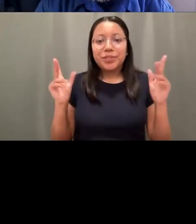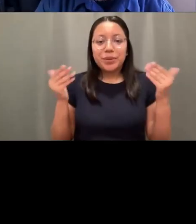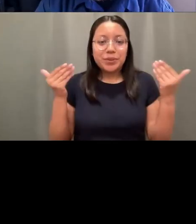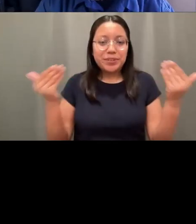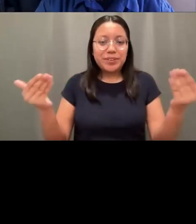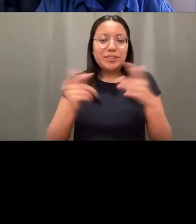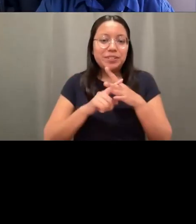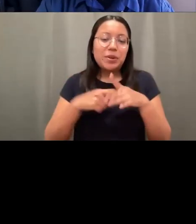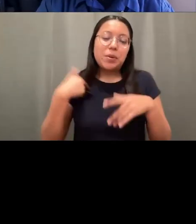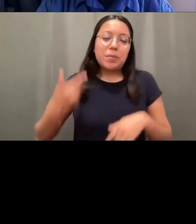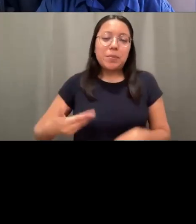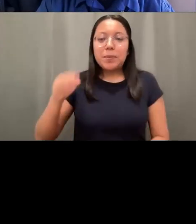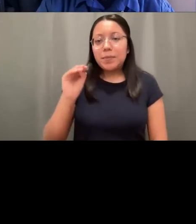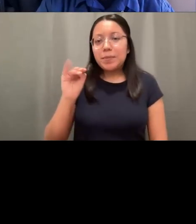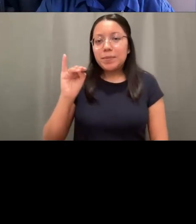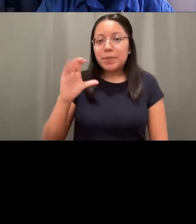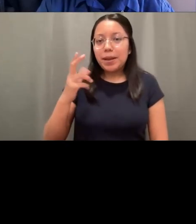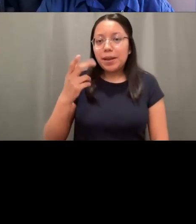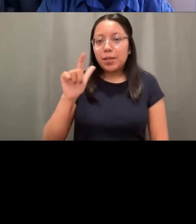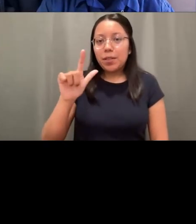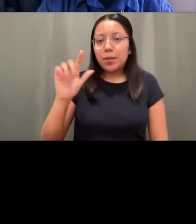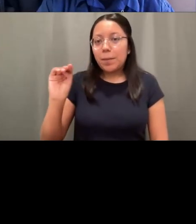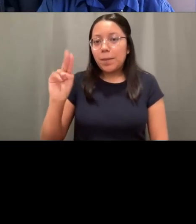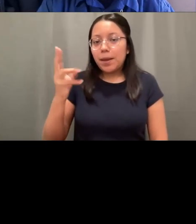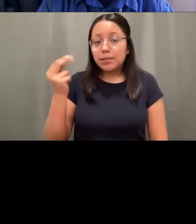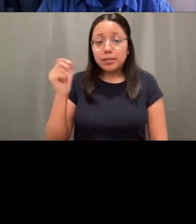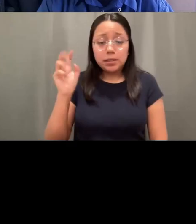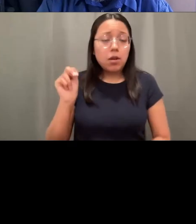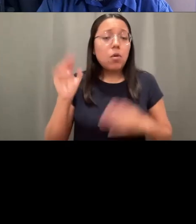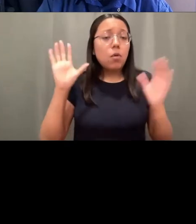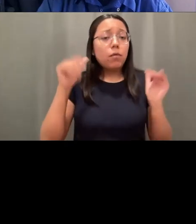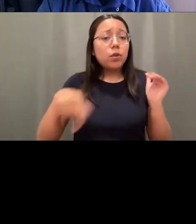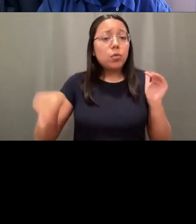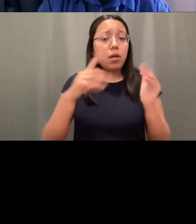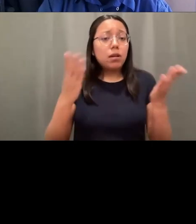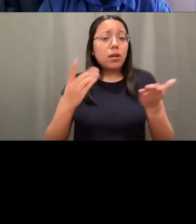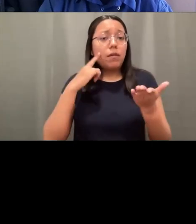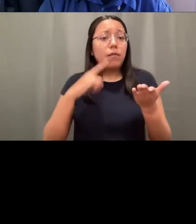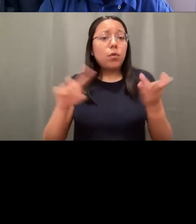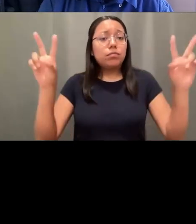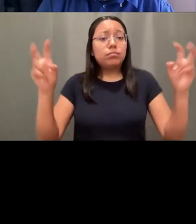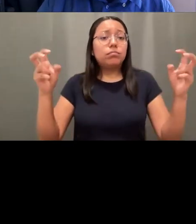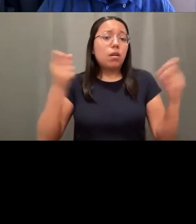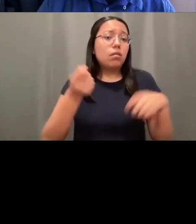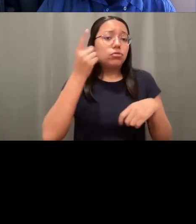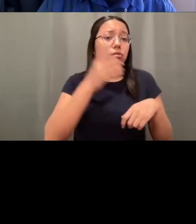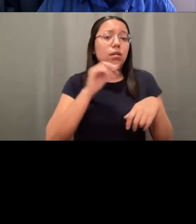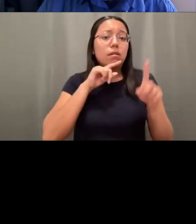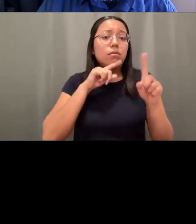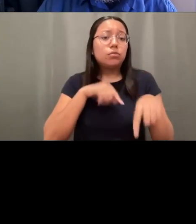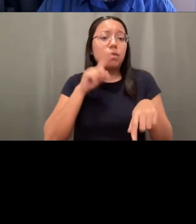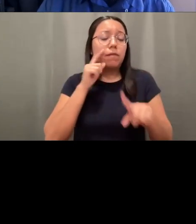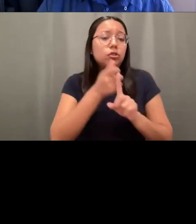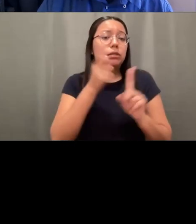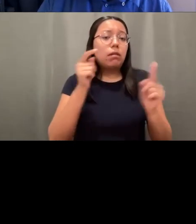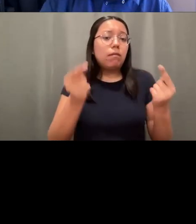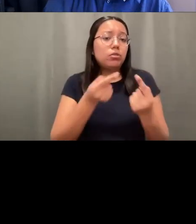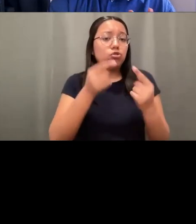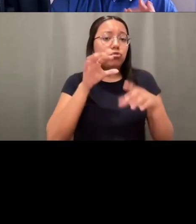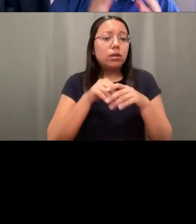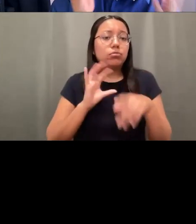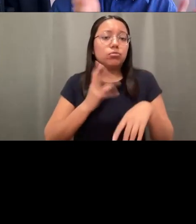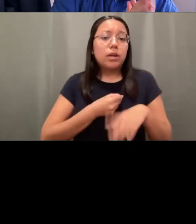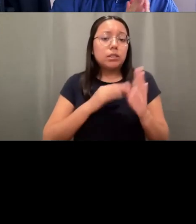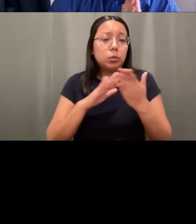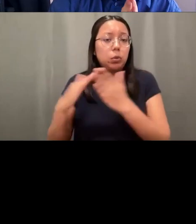Hi, everybody. I'm Michael Munson. Hopefully, you're here for understanding and responding to self-injury in trans communities. We are so happy to